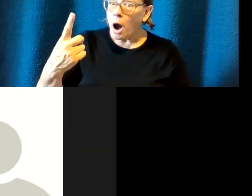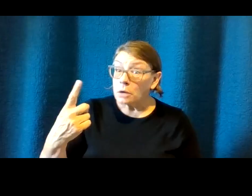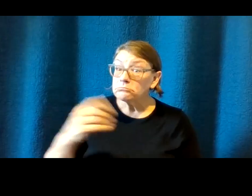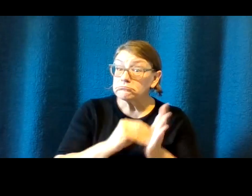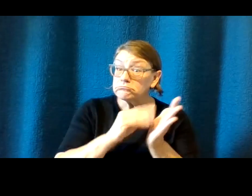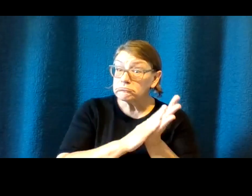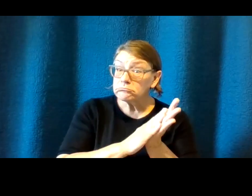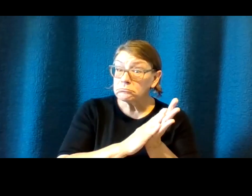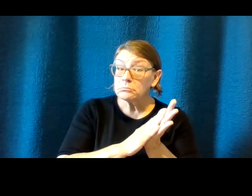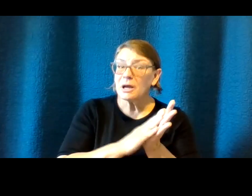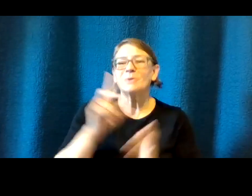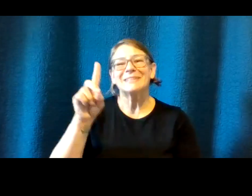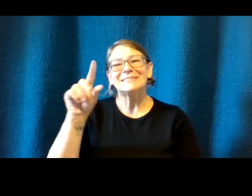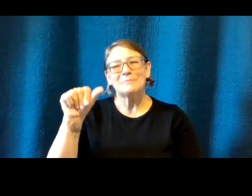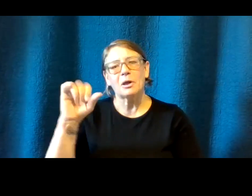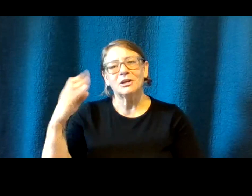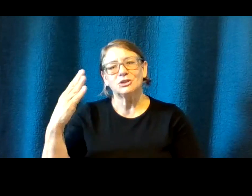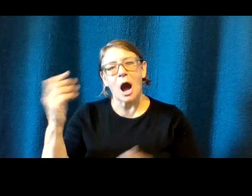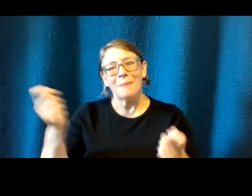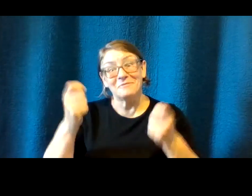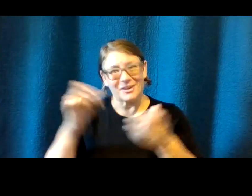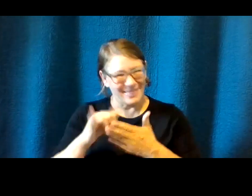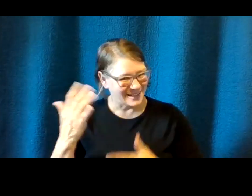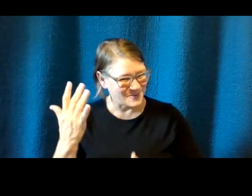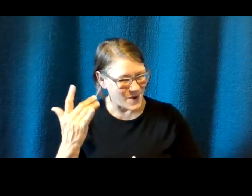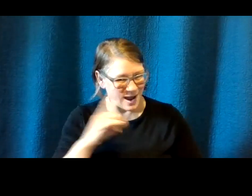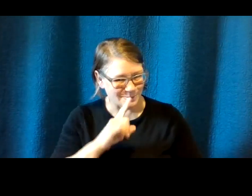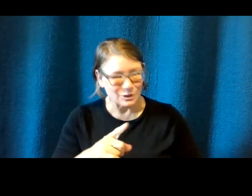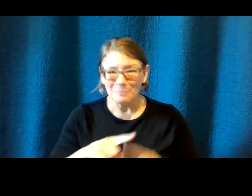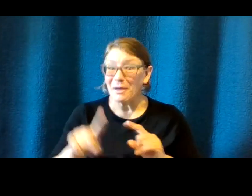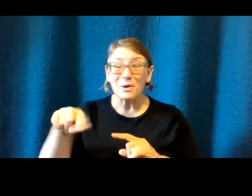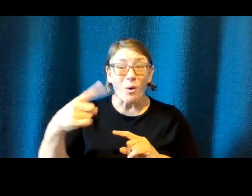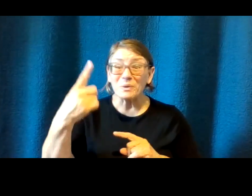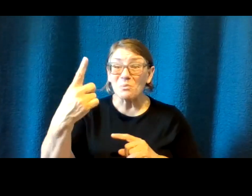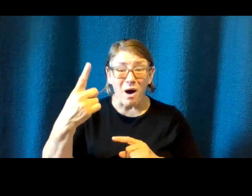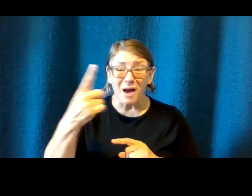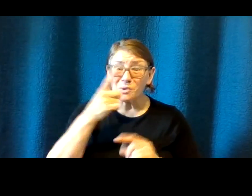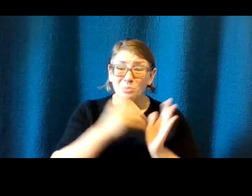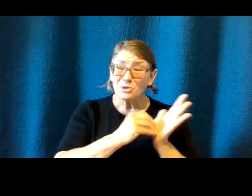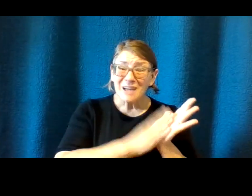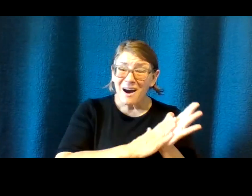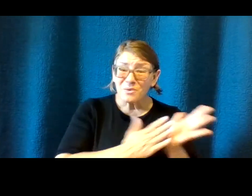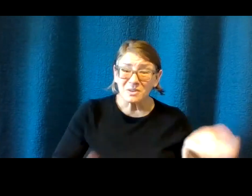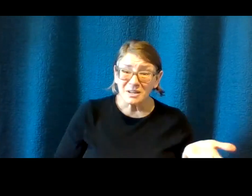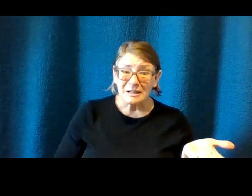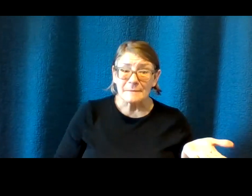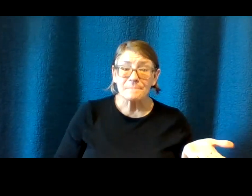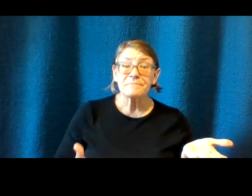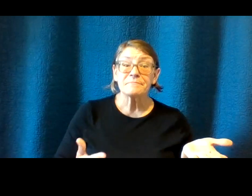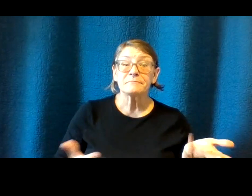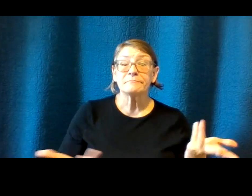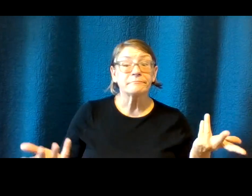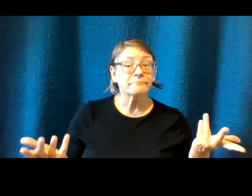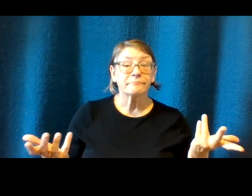a disability job fair, and that's probably why, but that was the only one. I saw that there was a request for it.